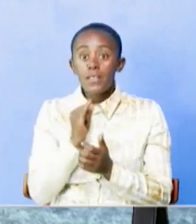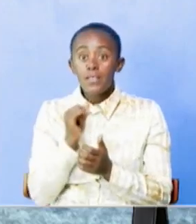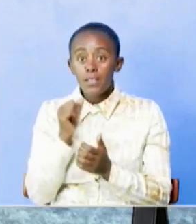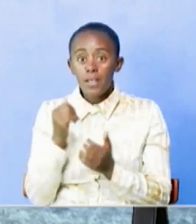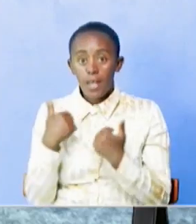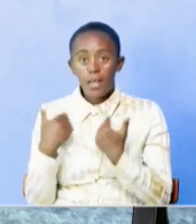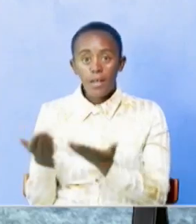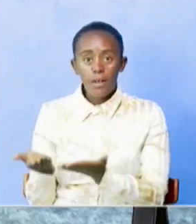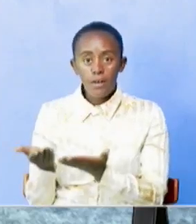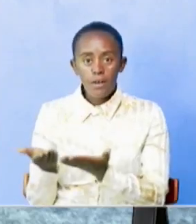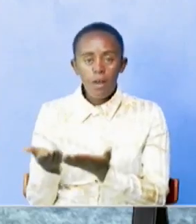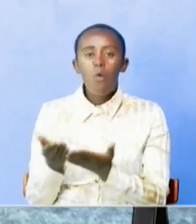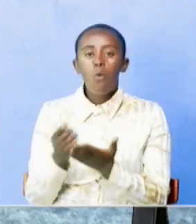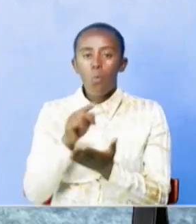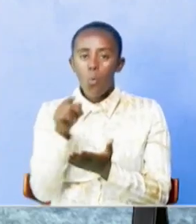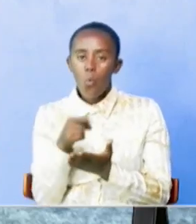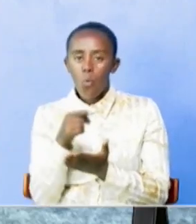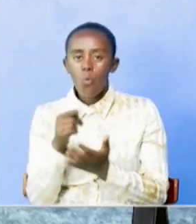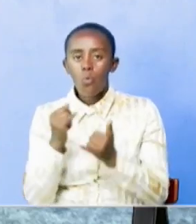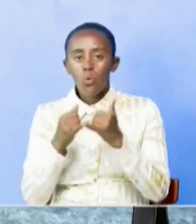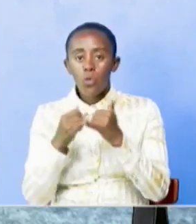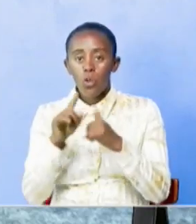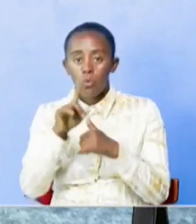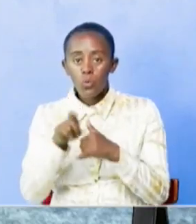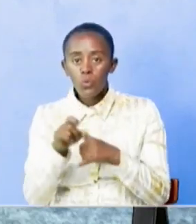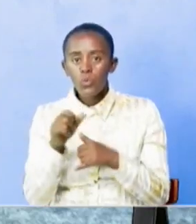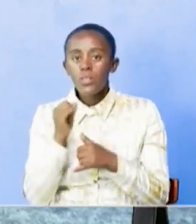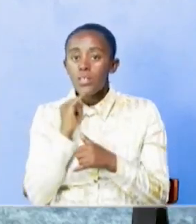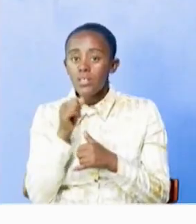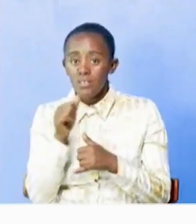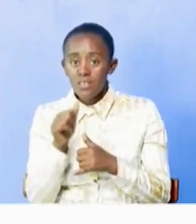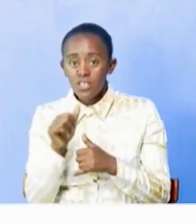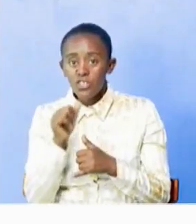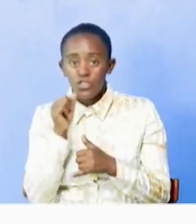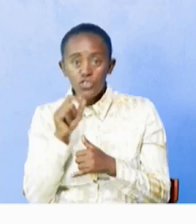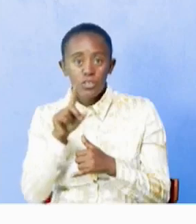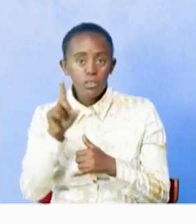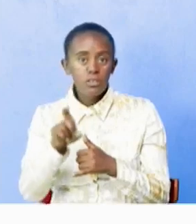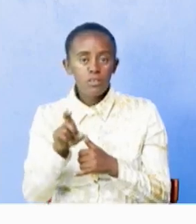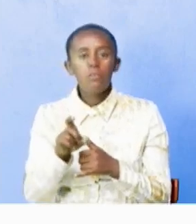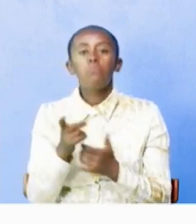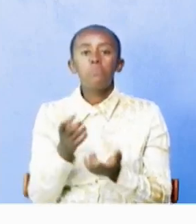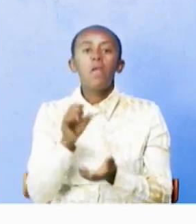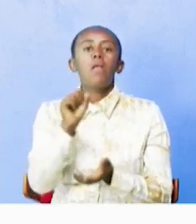she? Your answer might be yes.